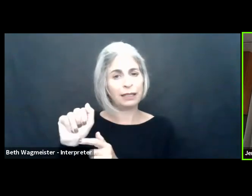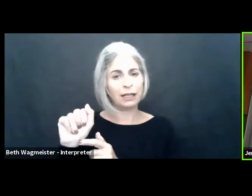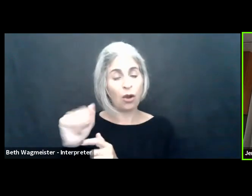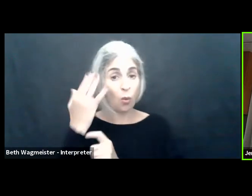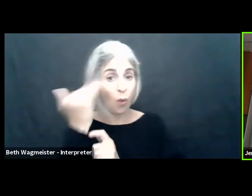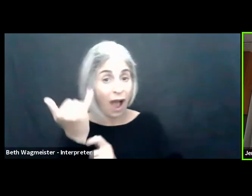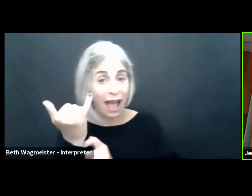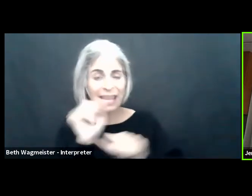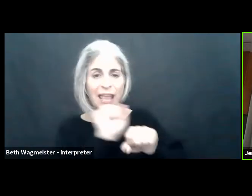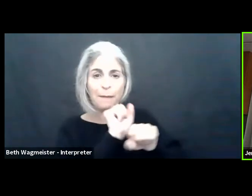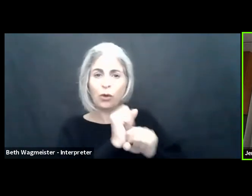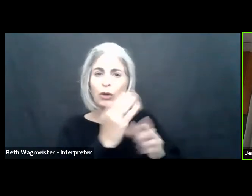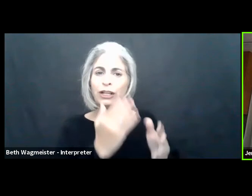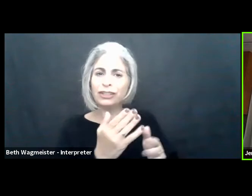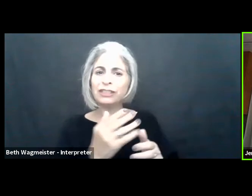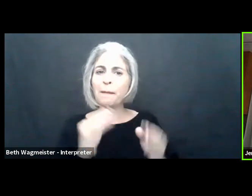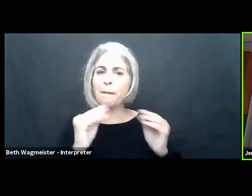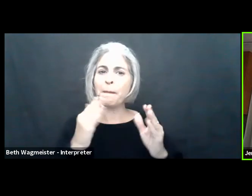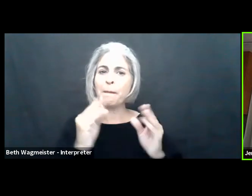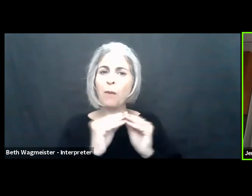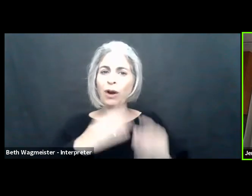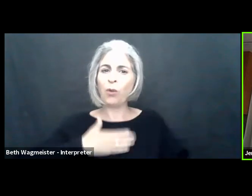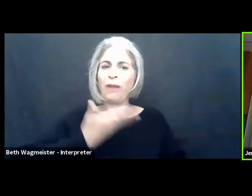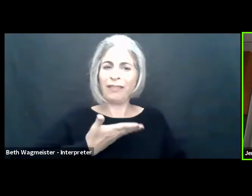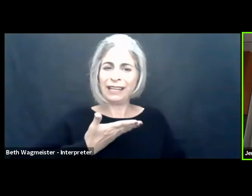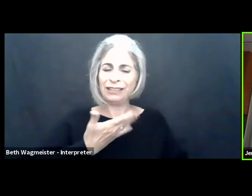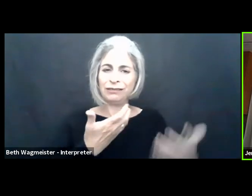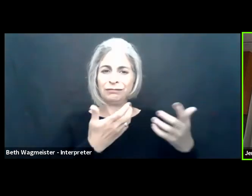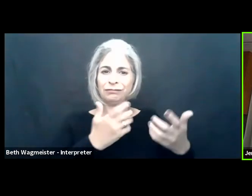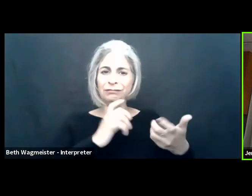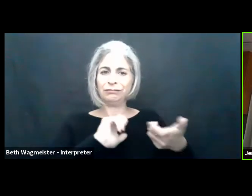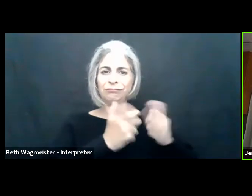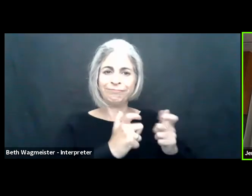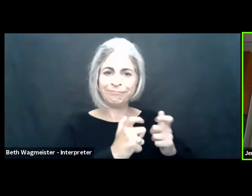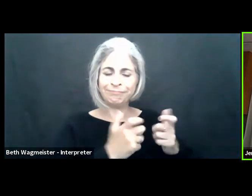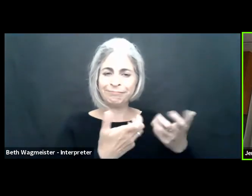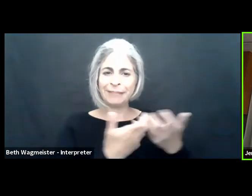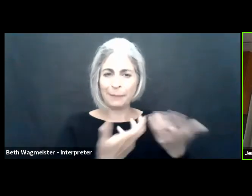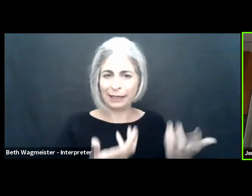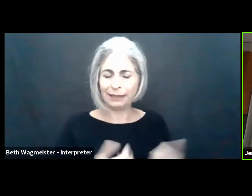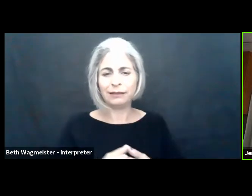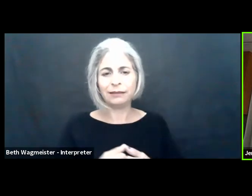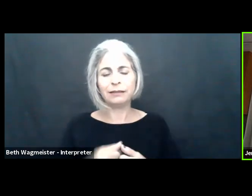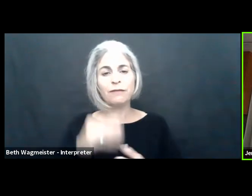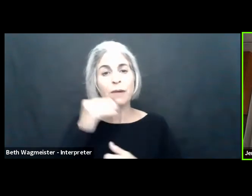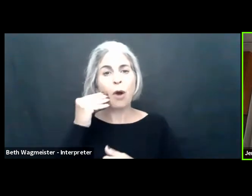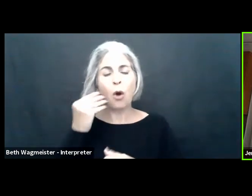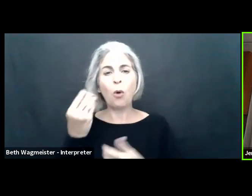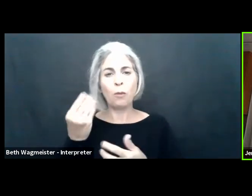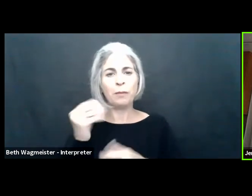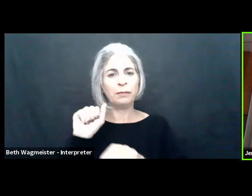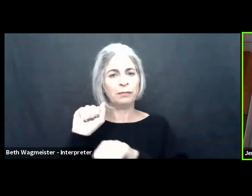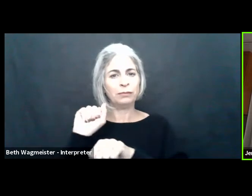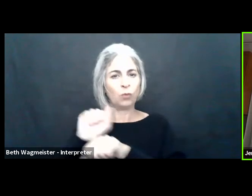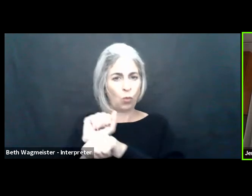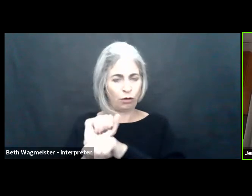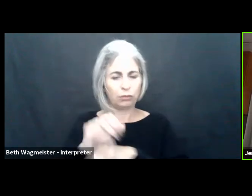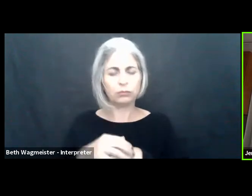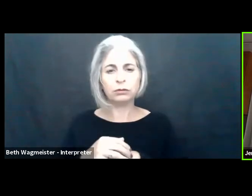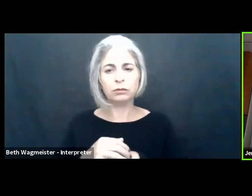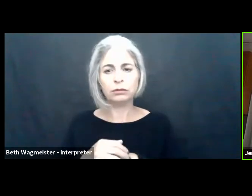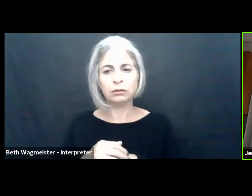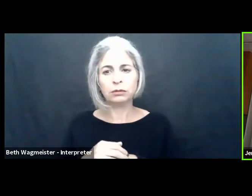to accommodate the need for home-based work. Recent research shows that nearly 50%